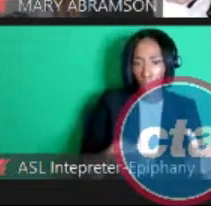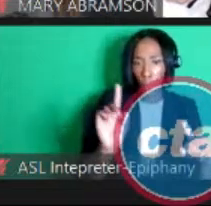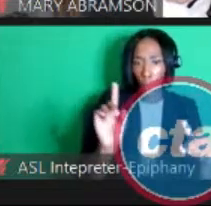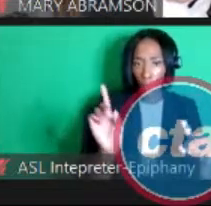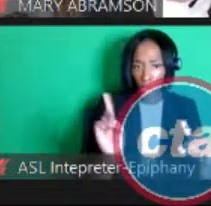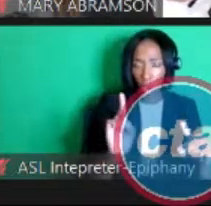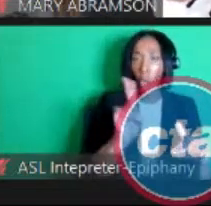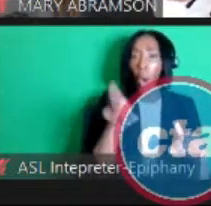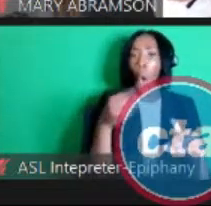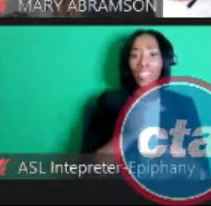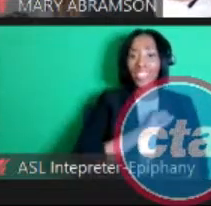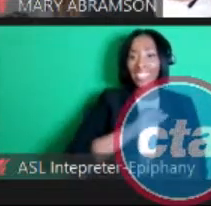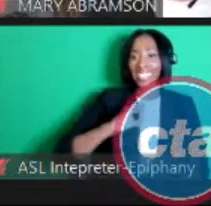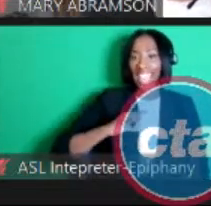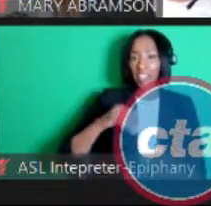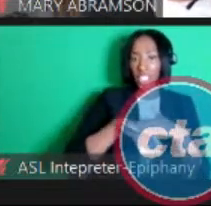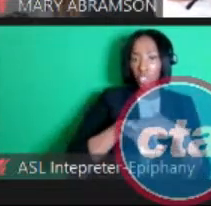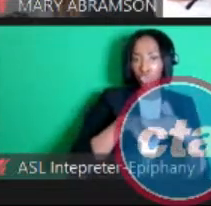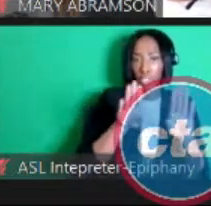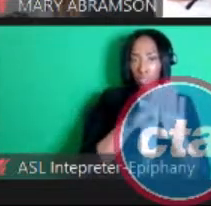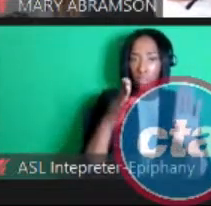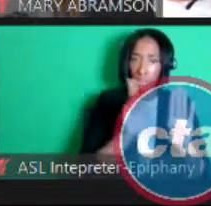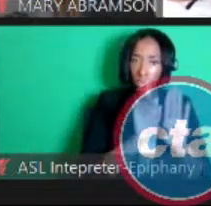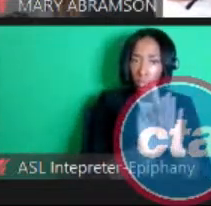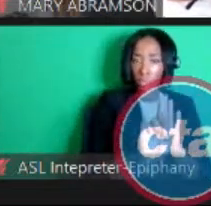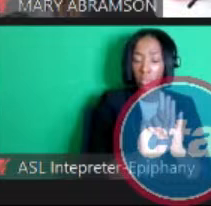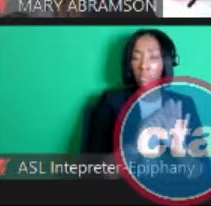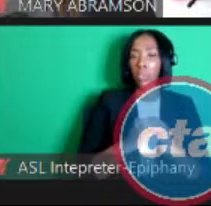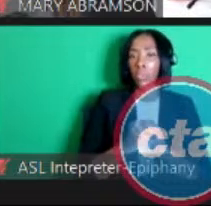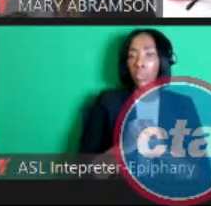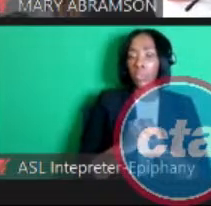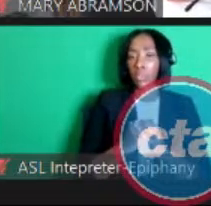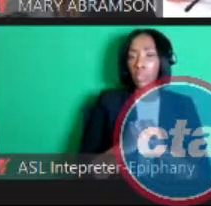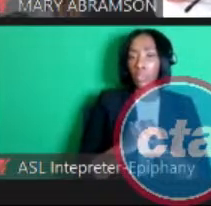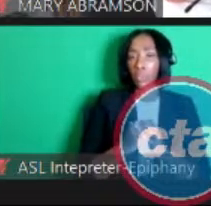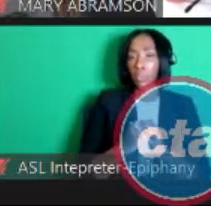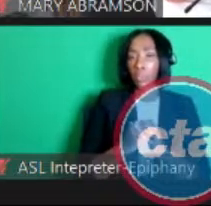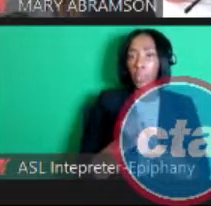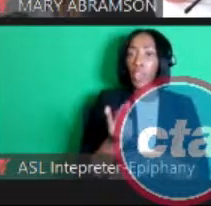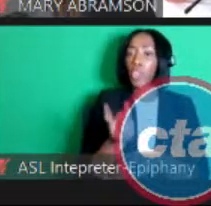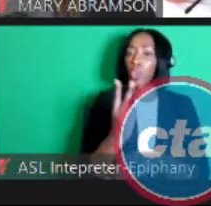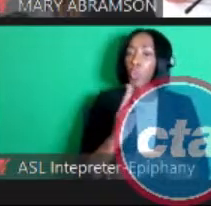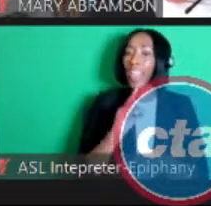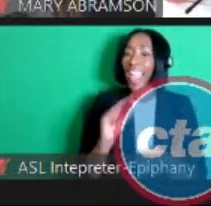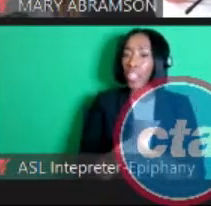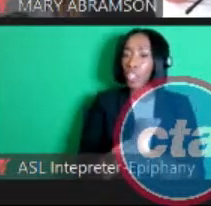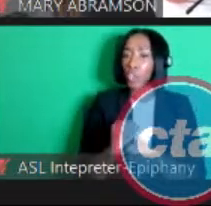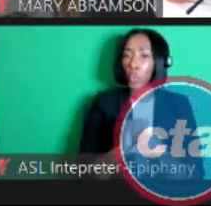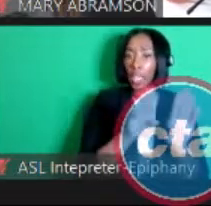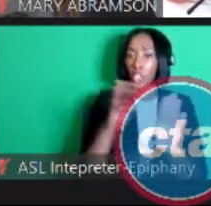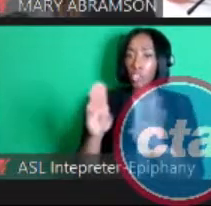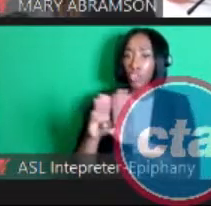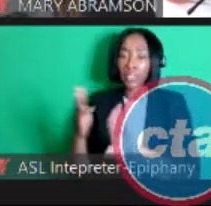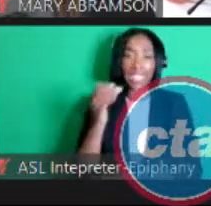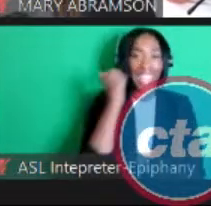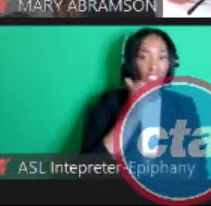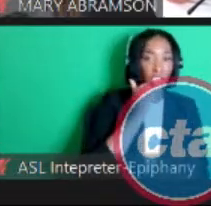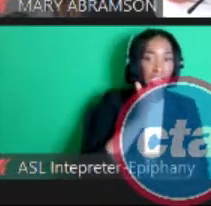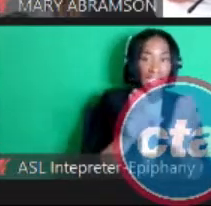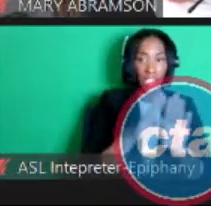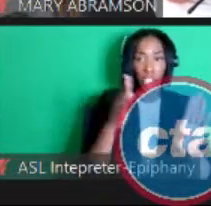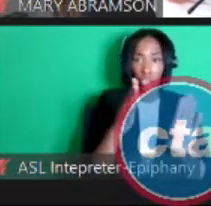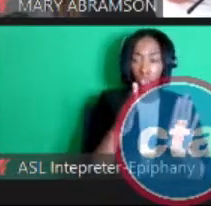entrance is to the station. There are two actual entrances. There's the day-to-day entrance, which will be